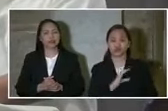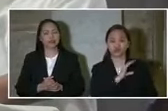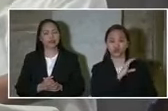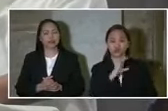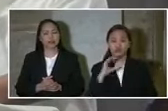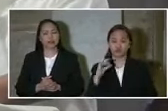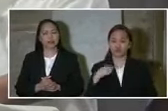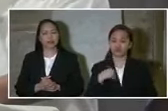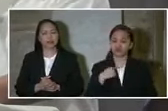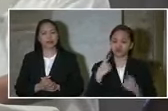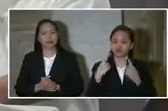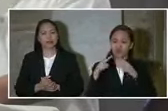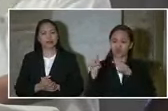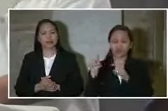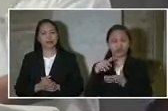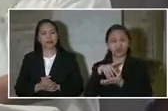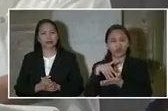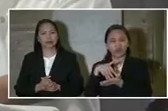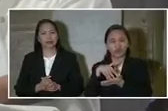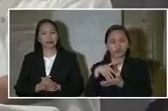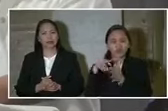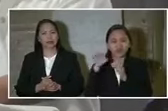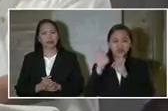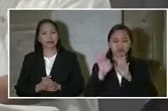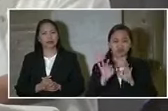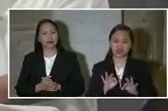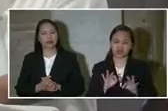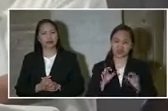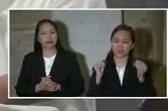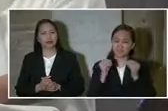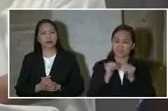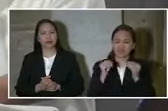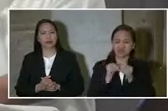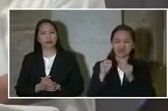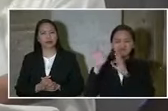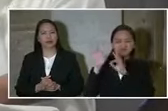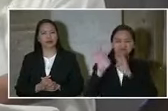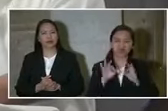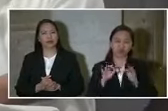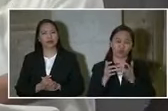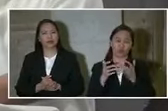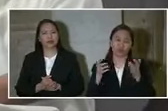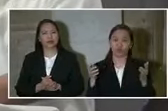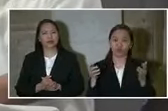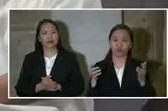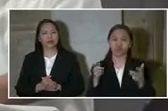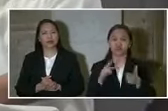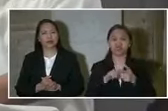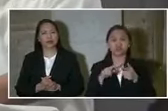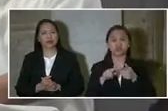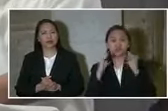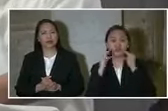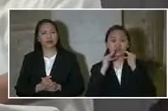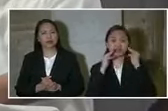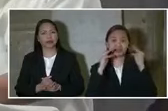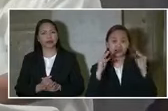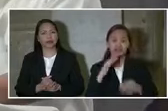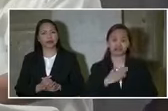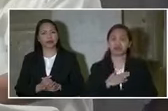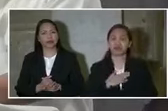I came to you in weakness and fear and much trembling, and my message and